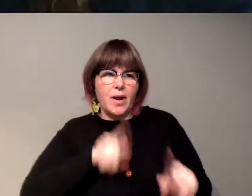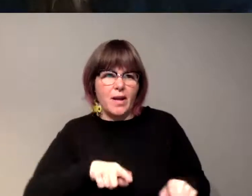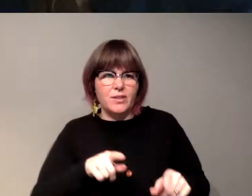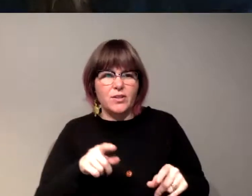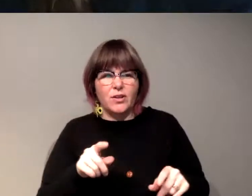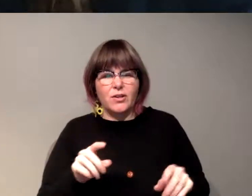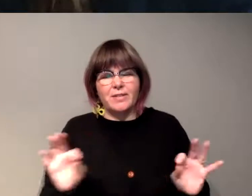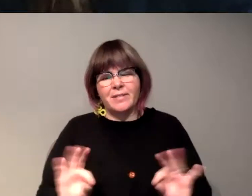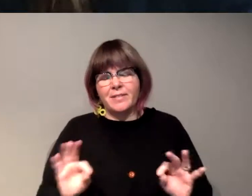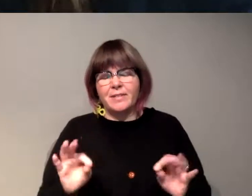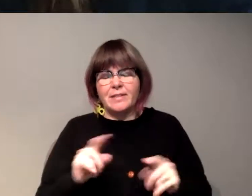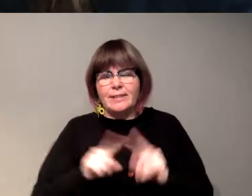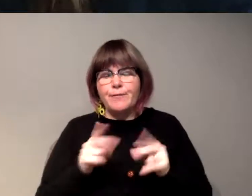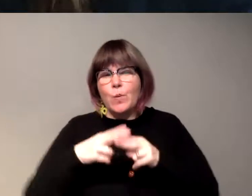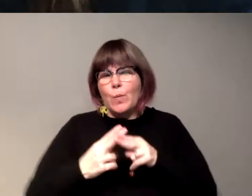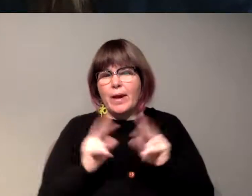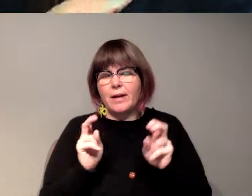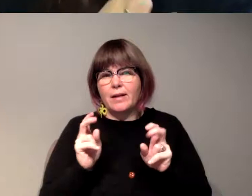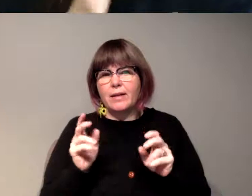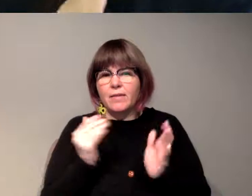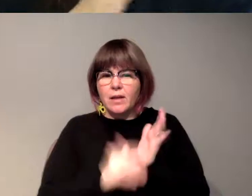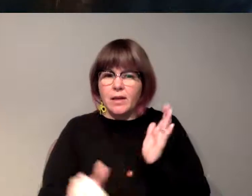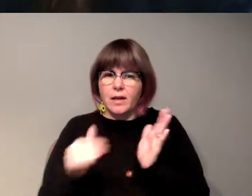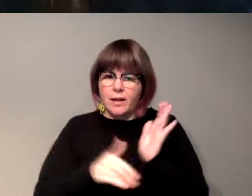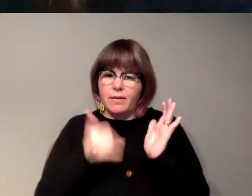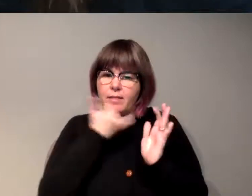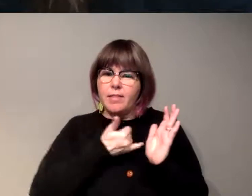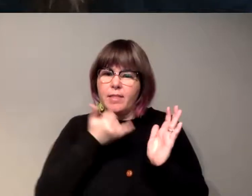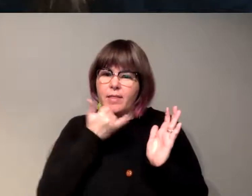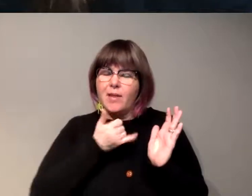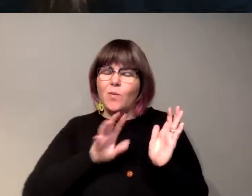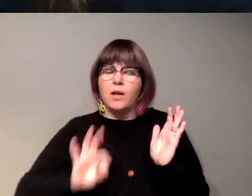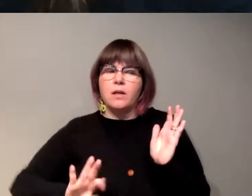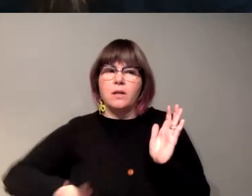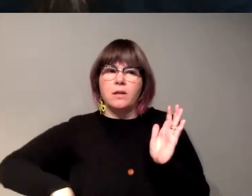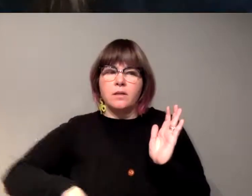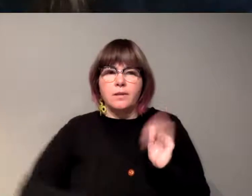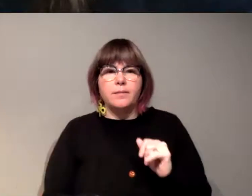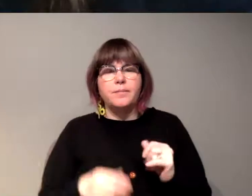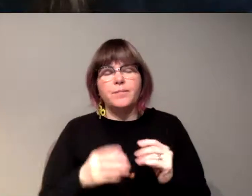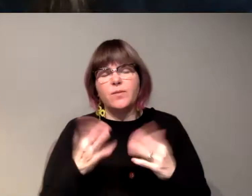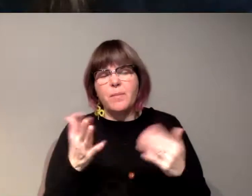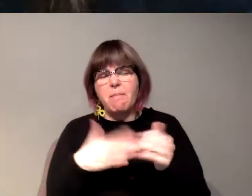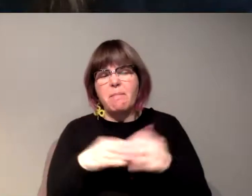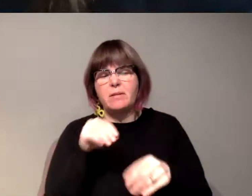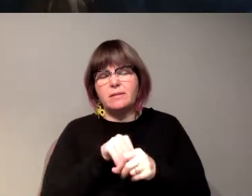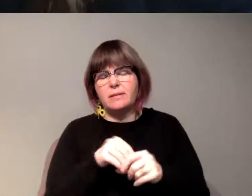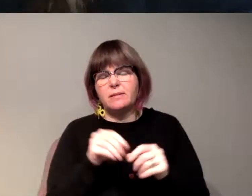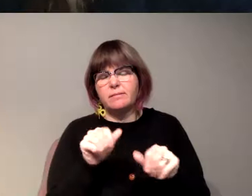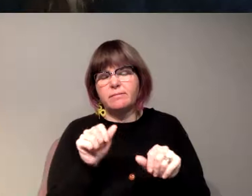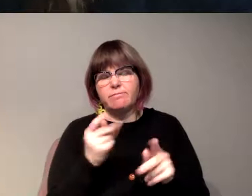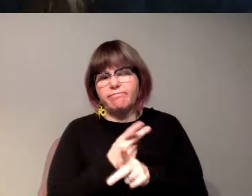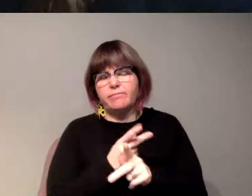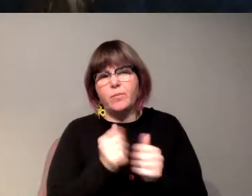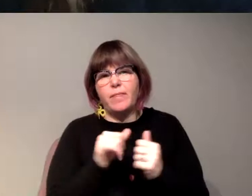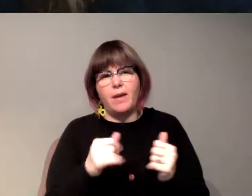heavily if they continuously classify against the consensus. So we have a built-in algorithm to deal with that, and we happily